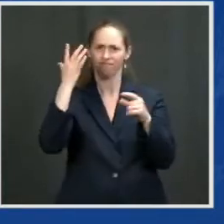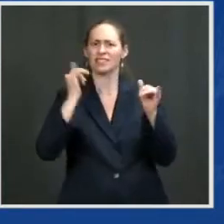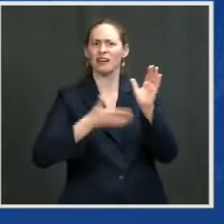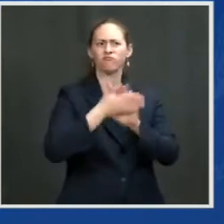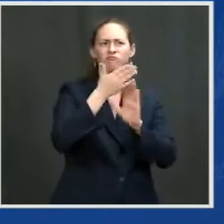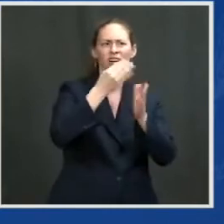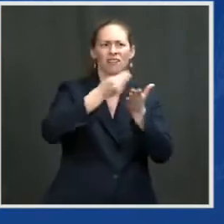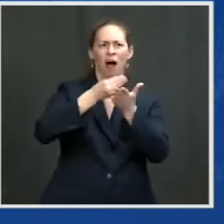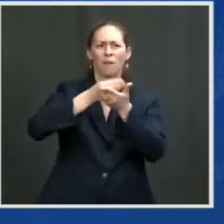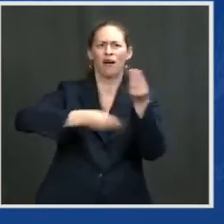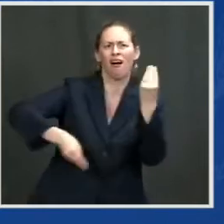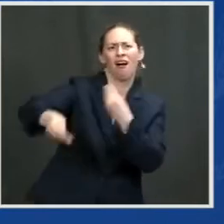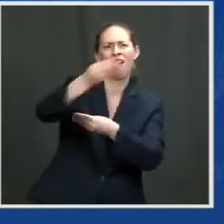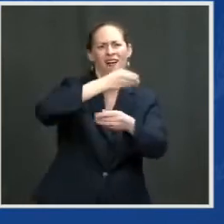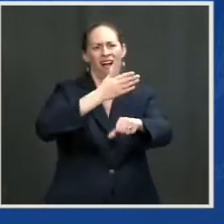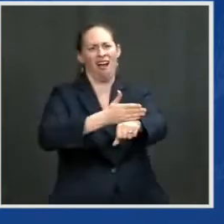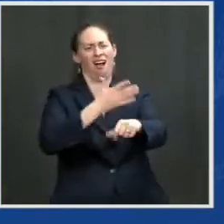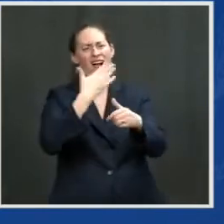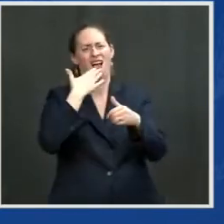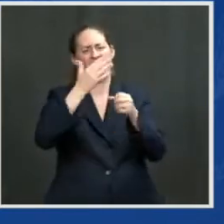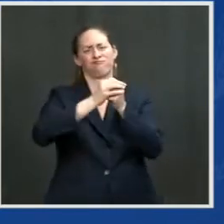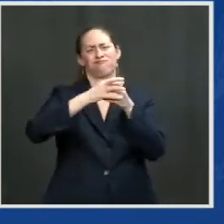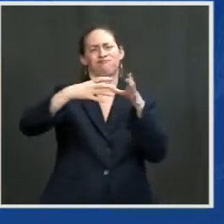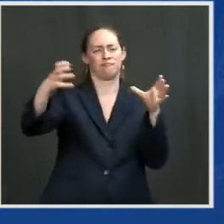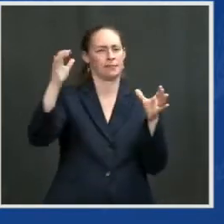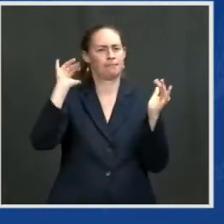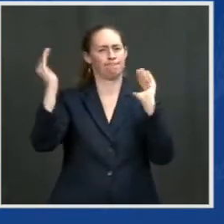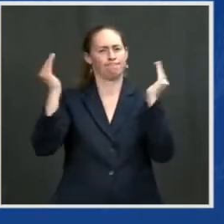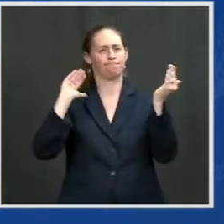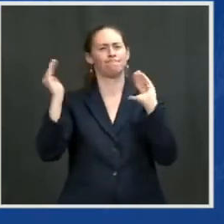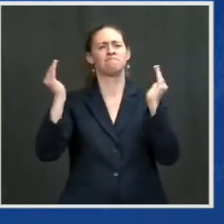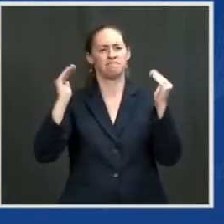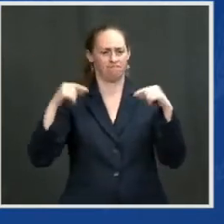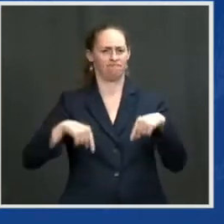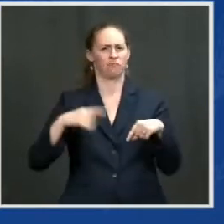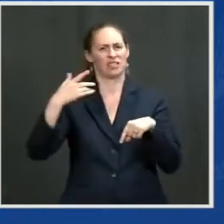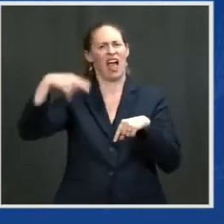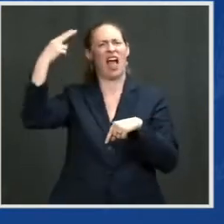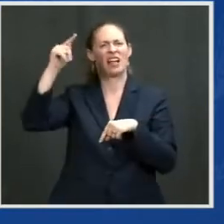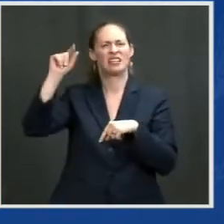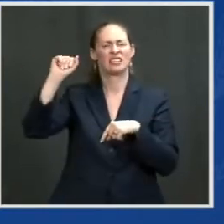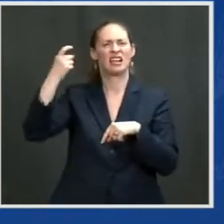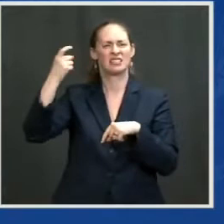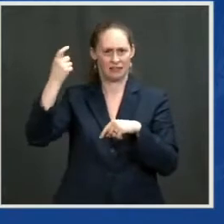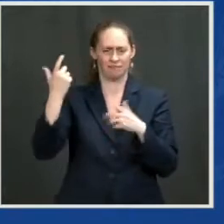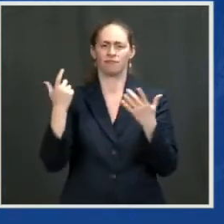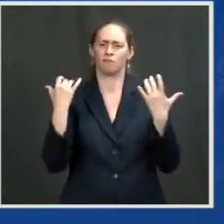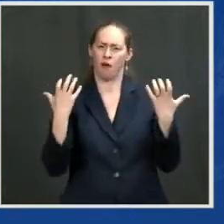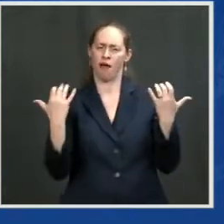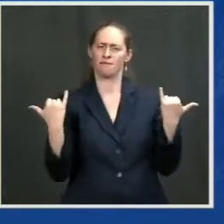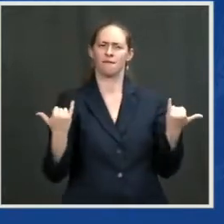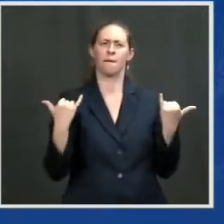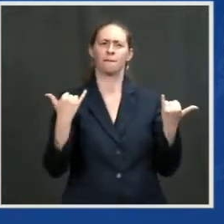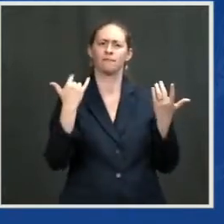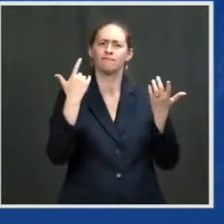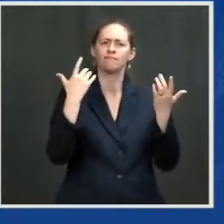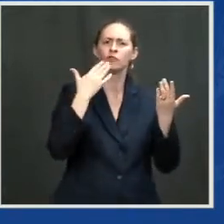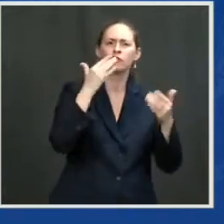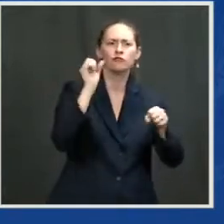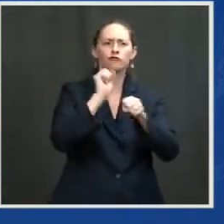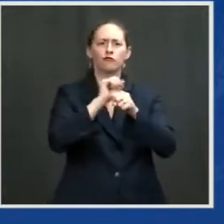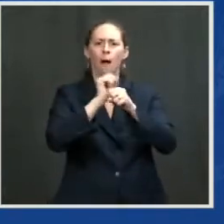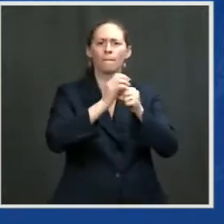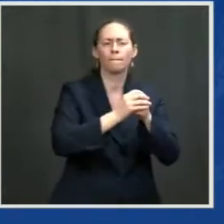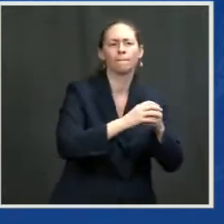are, the American economy has had record job creation and growth under the same kind of plan I'm proposing. And here's why. Our economy has always